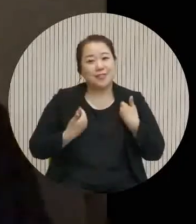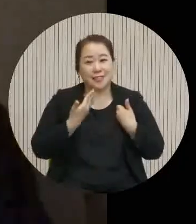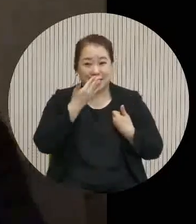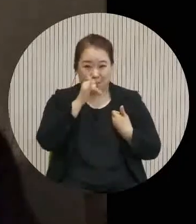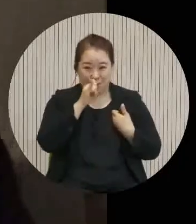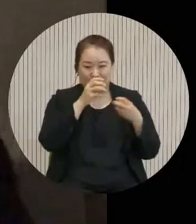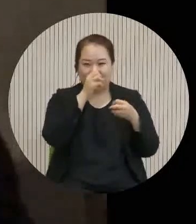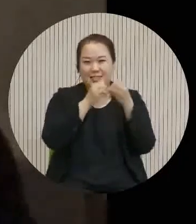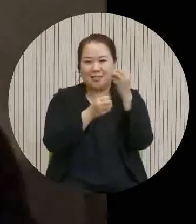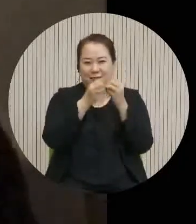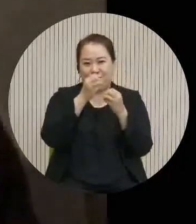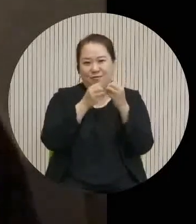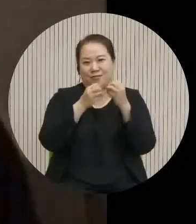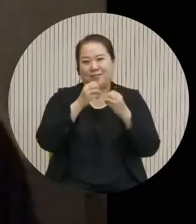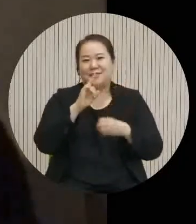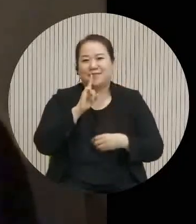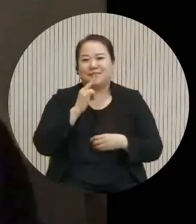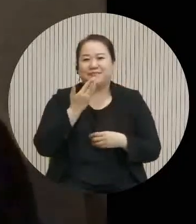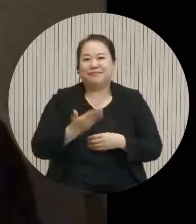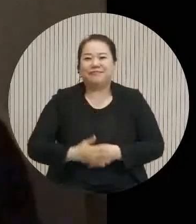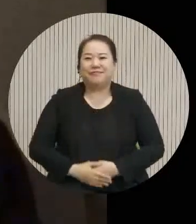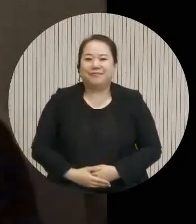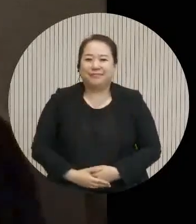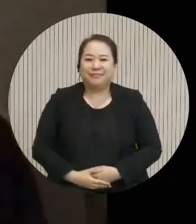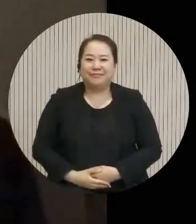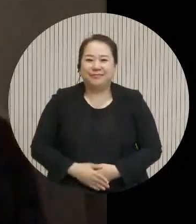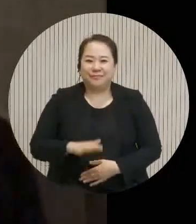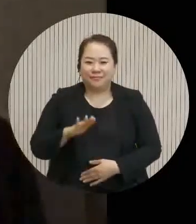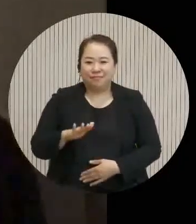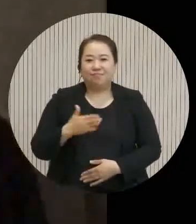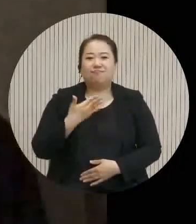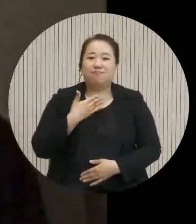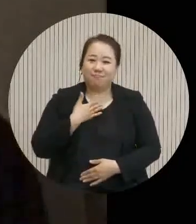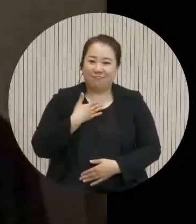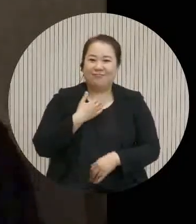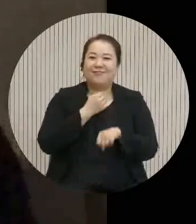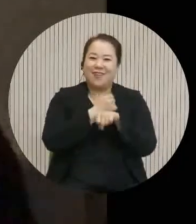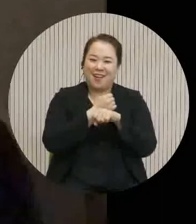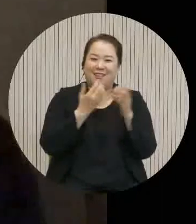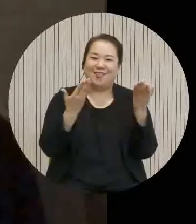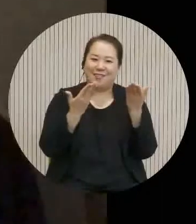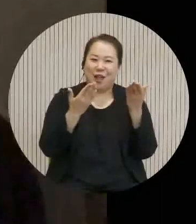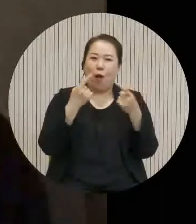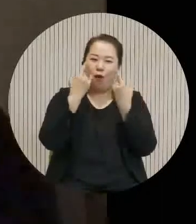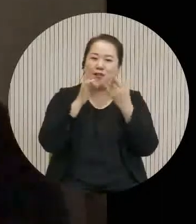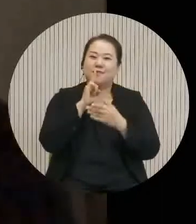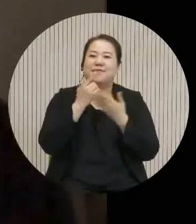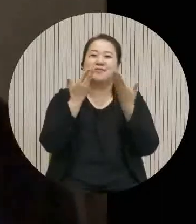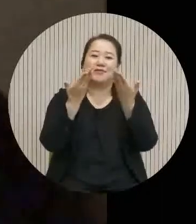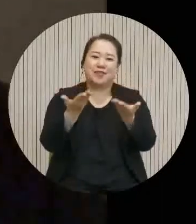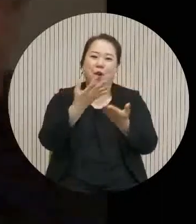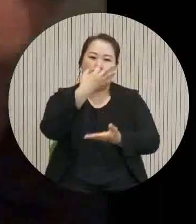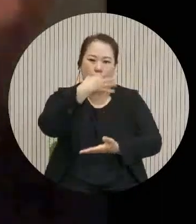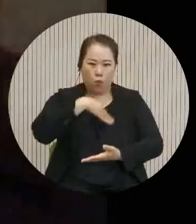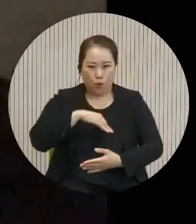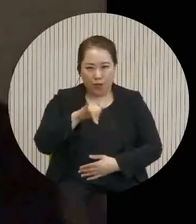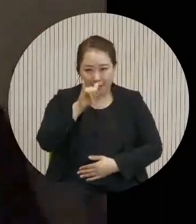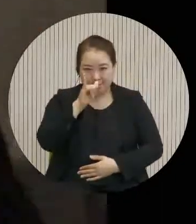guilty, because that's what I've been doing, and let me tell you, it absolutely works. In the